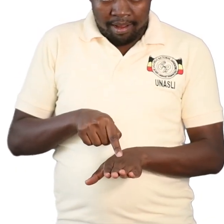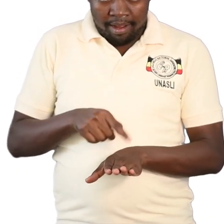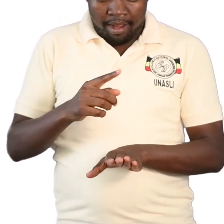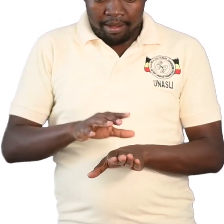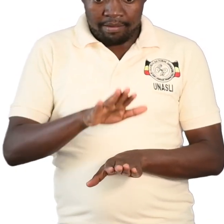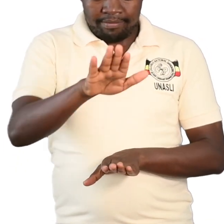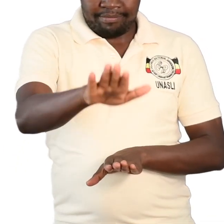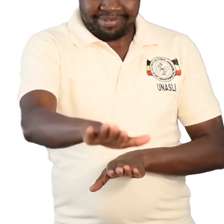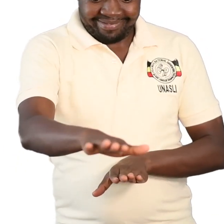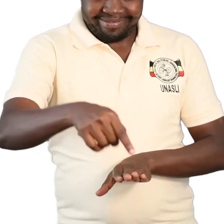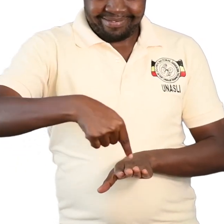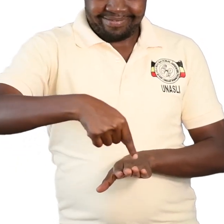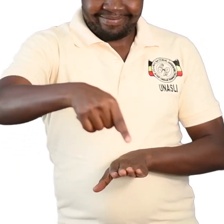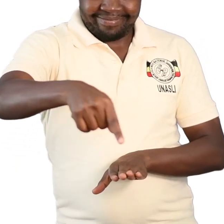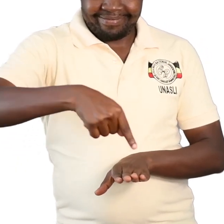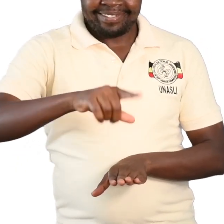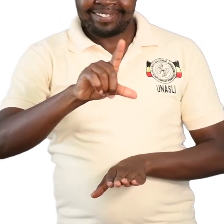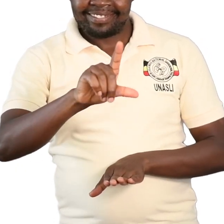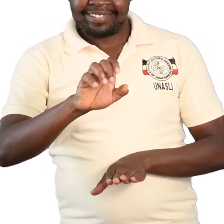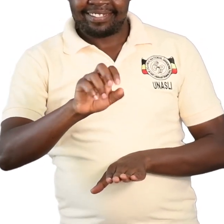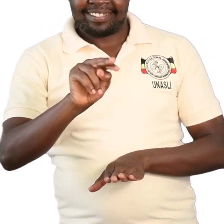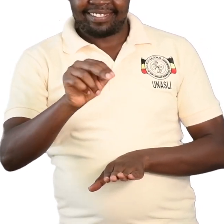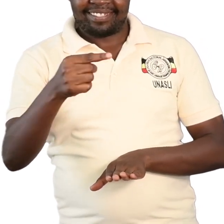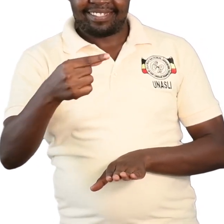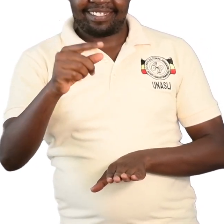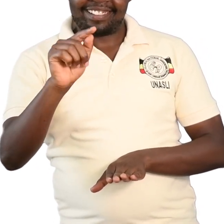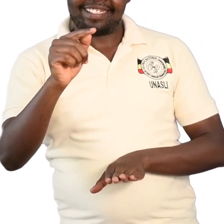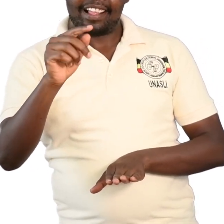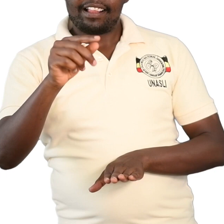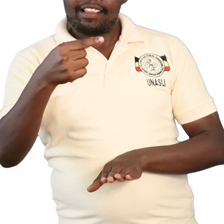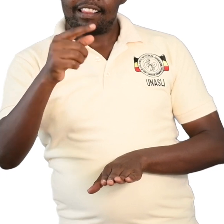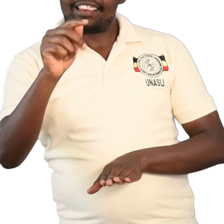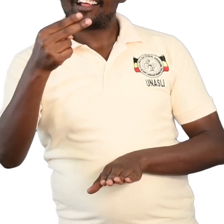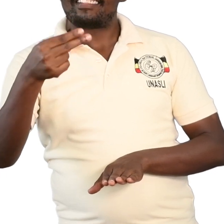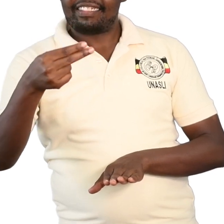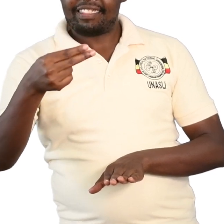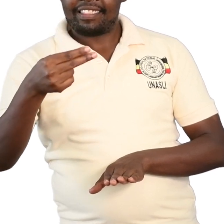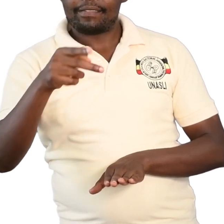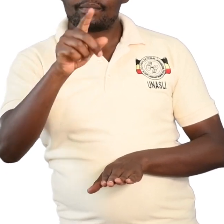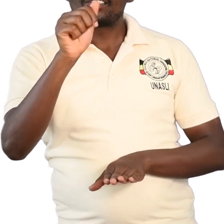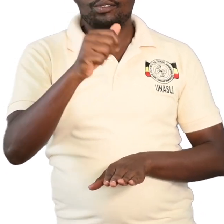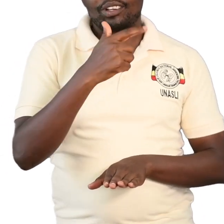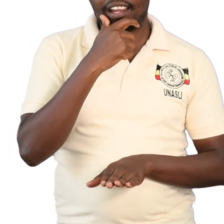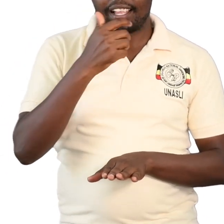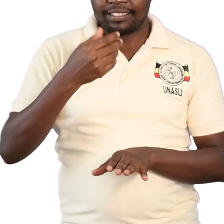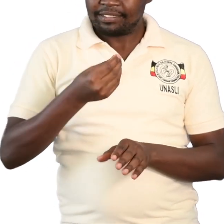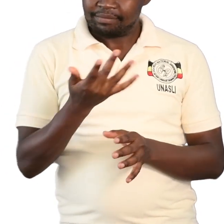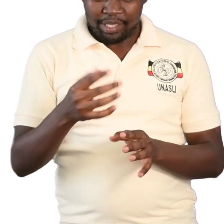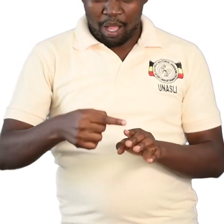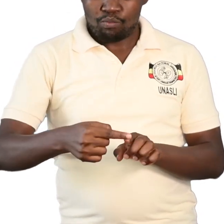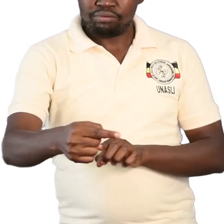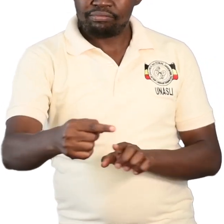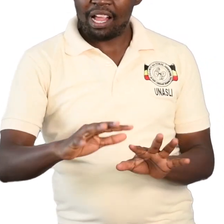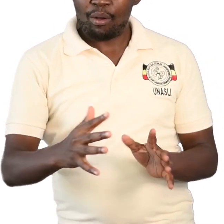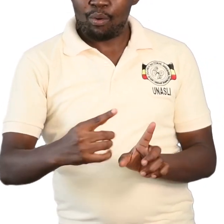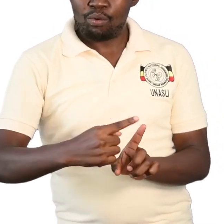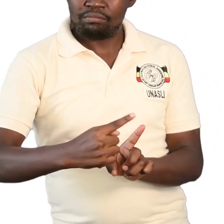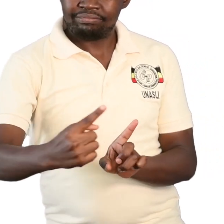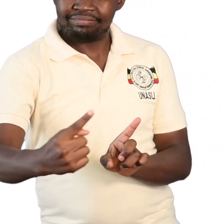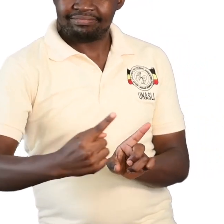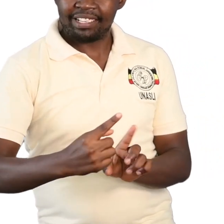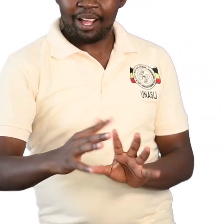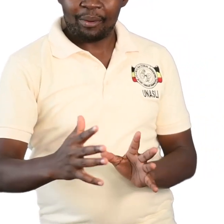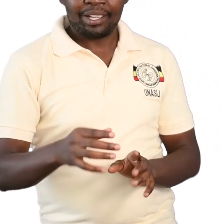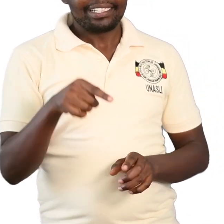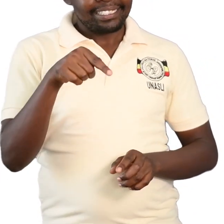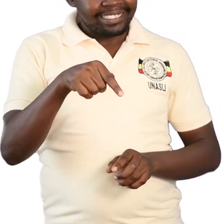point where I am standing finally. Can you guess what is in between those 2 points?